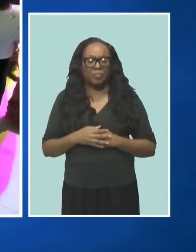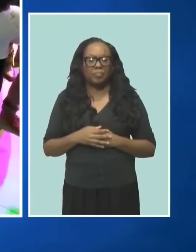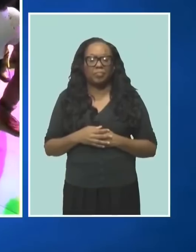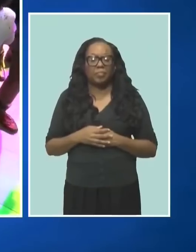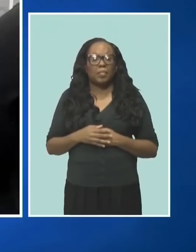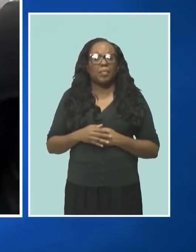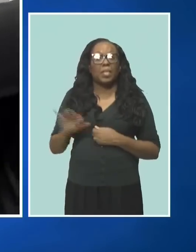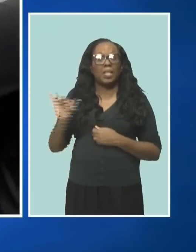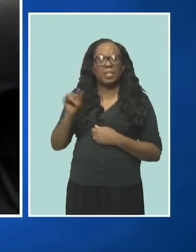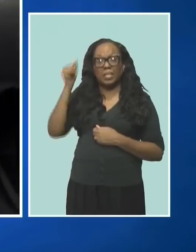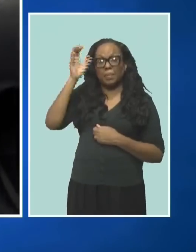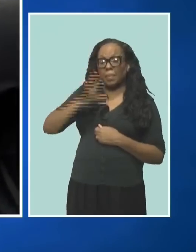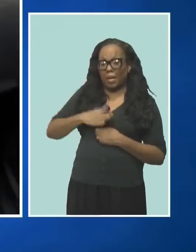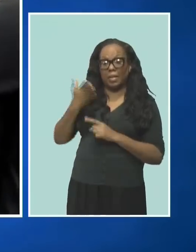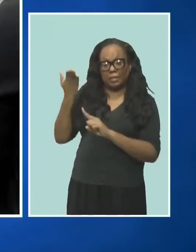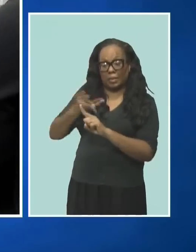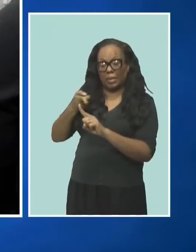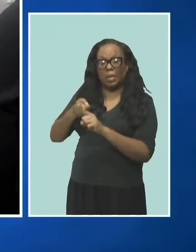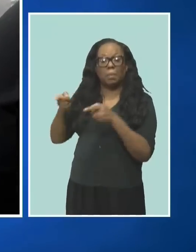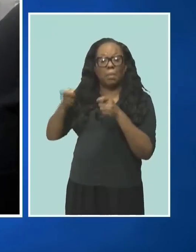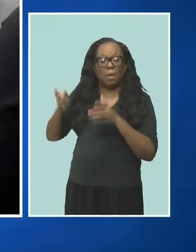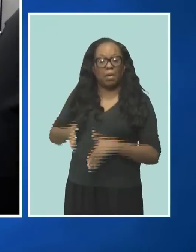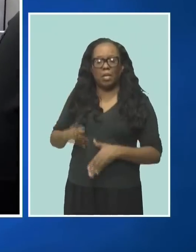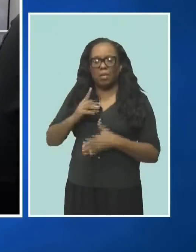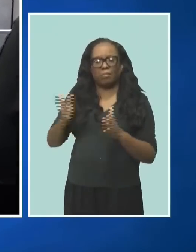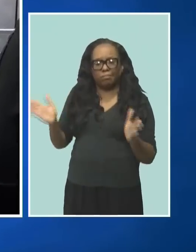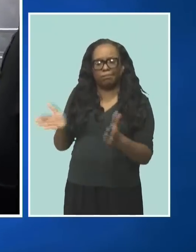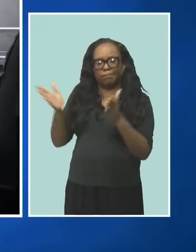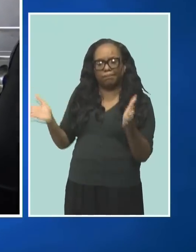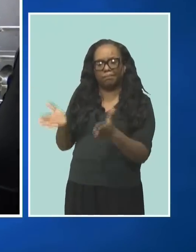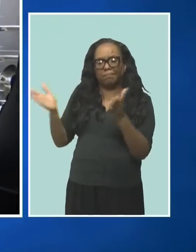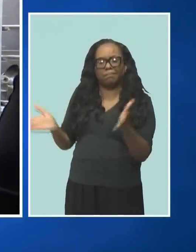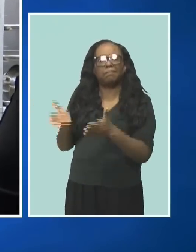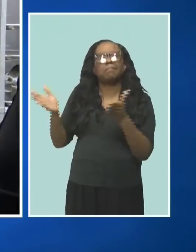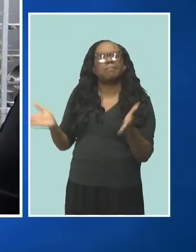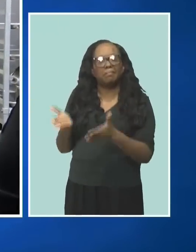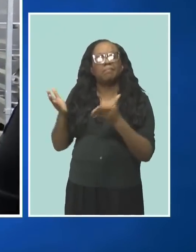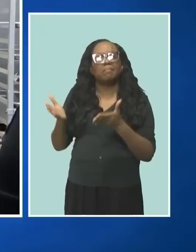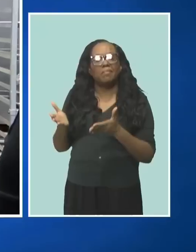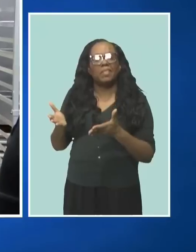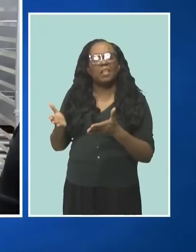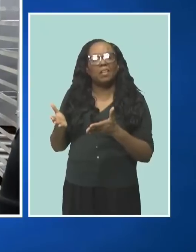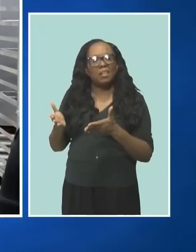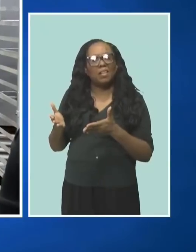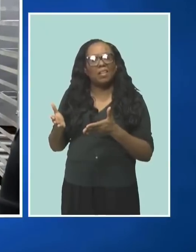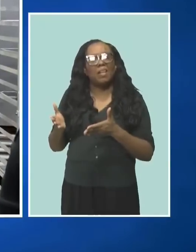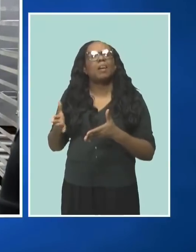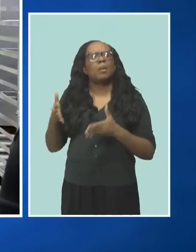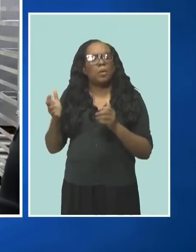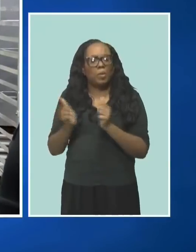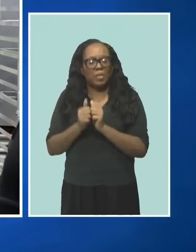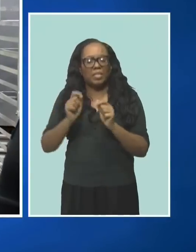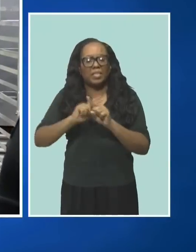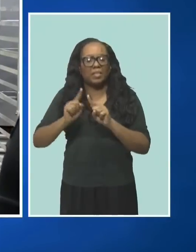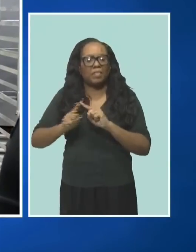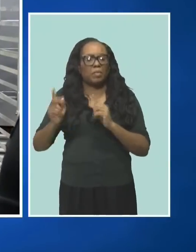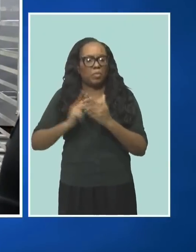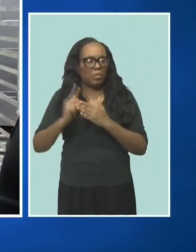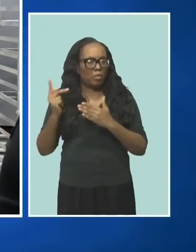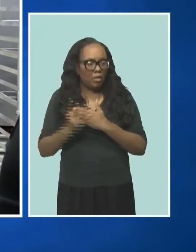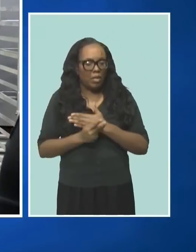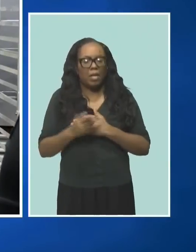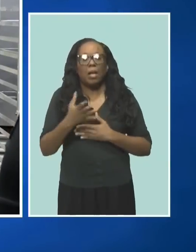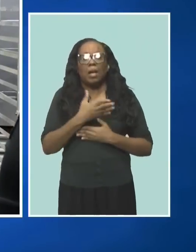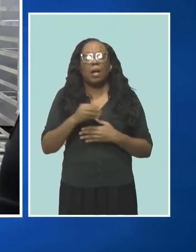competition, says he usually pushes his young chefs at the Barbados Institute of Management and Productivity, or the Barbados